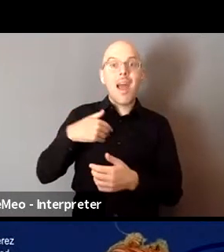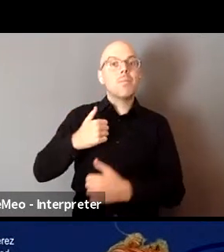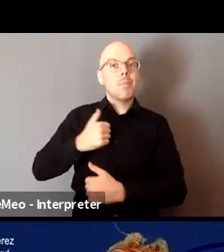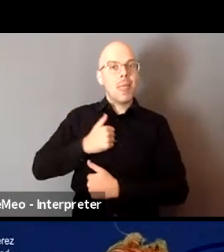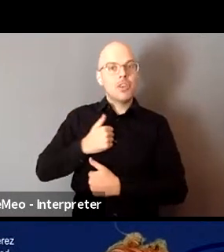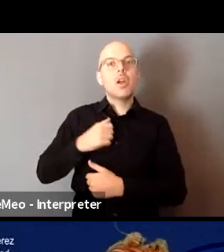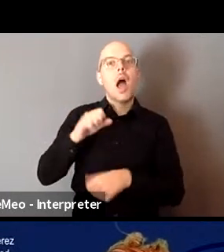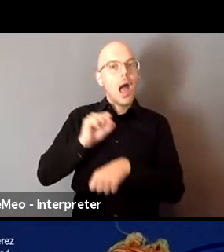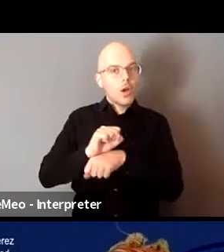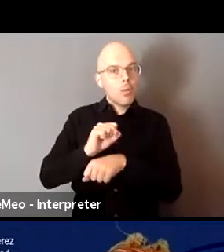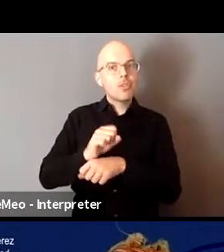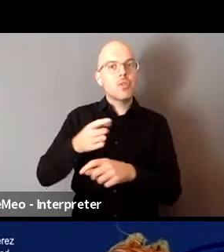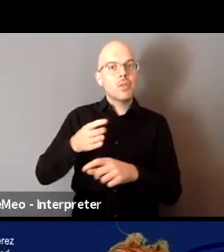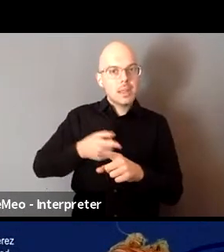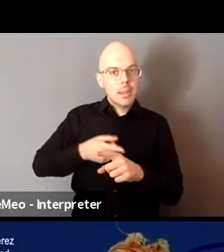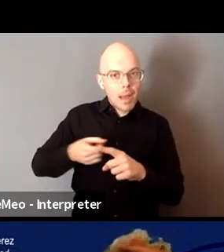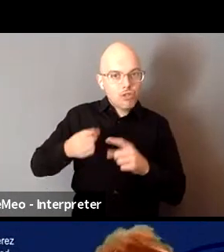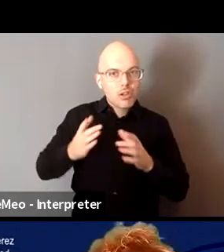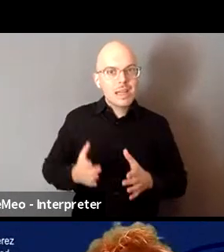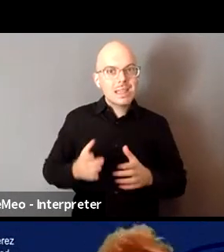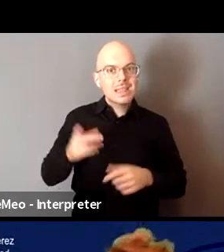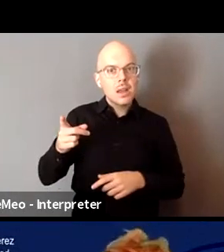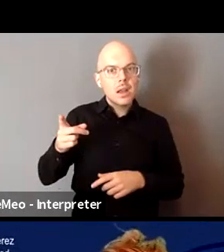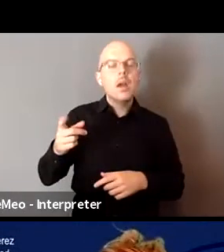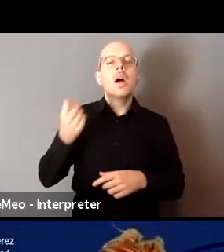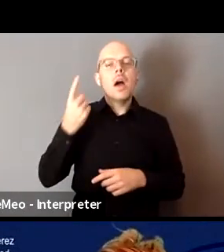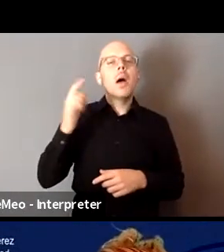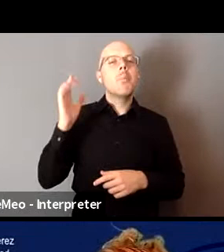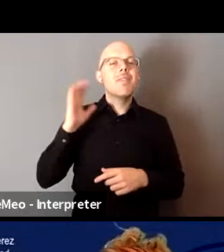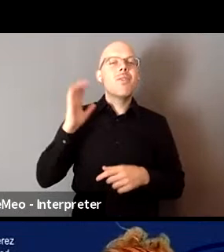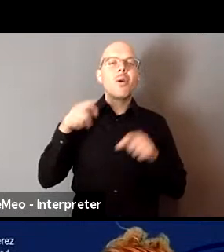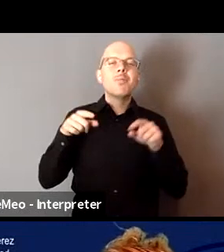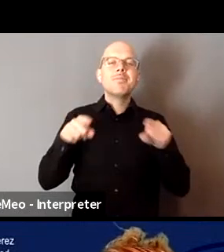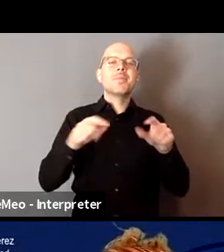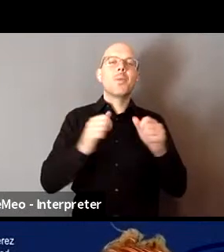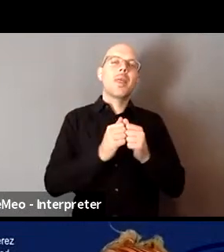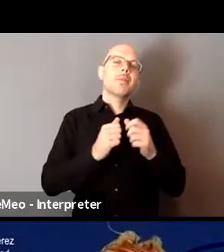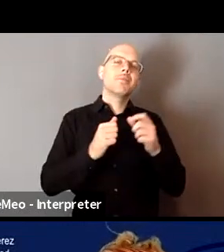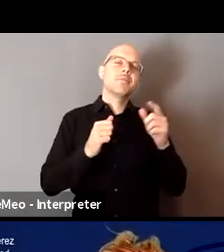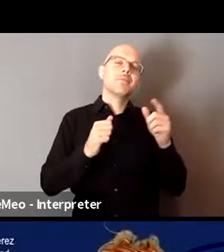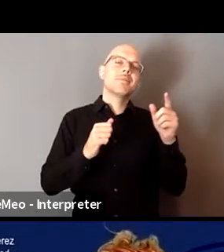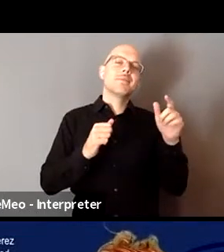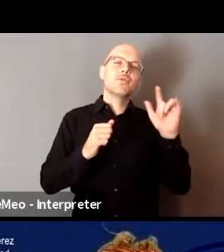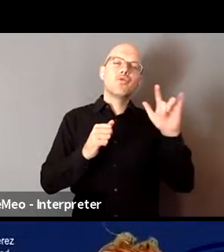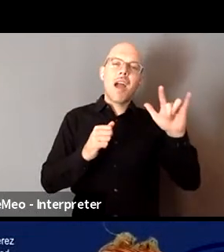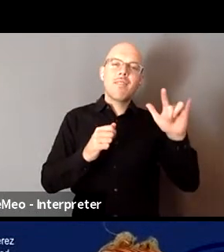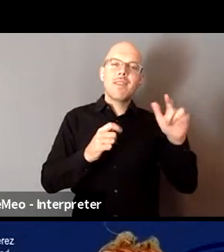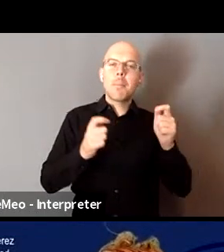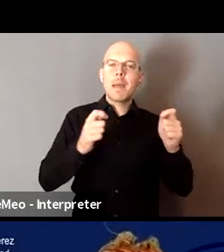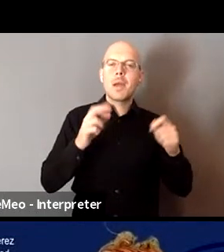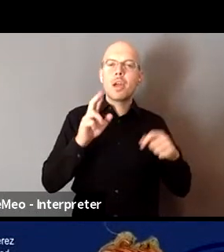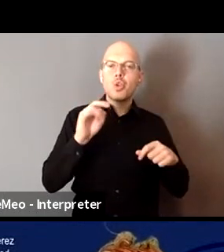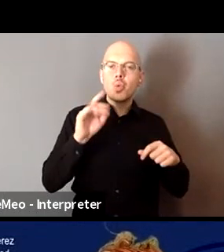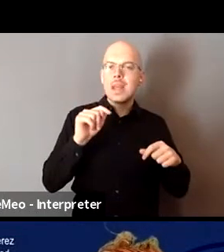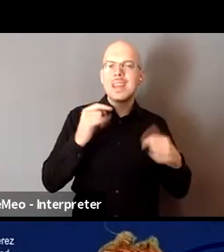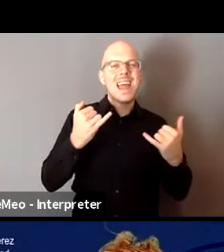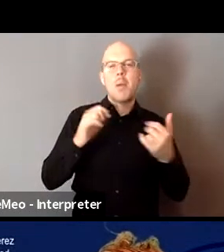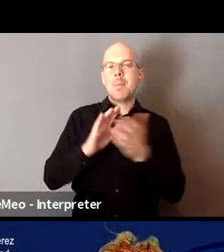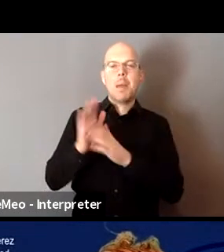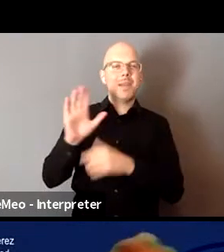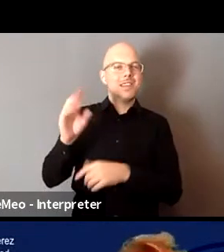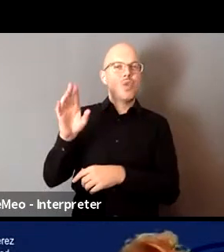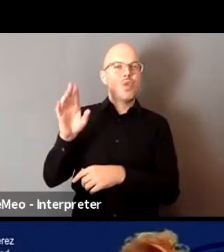of, it used to be tied to the traffic management unit. Now it's pretty much a standalone. It's a